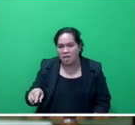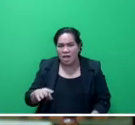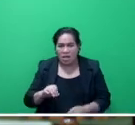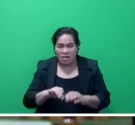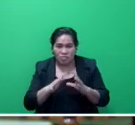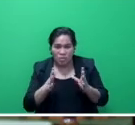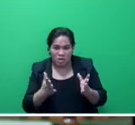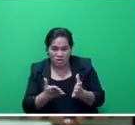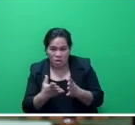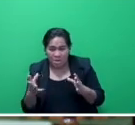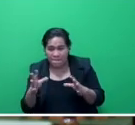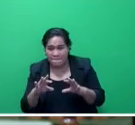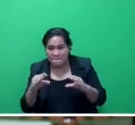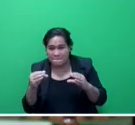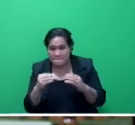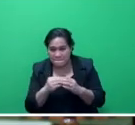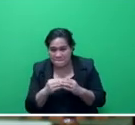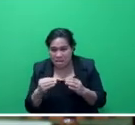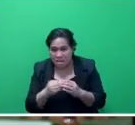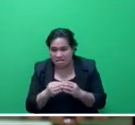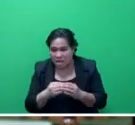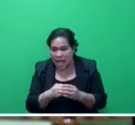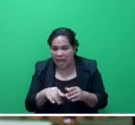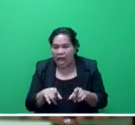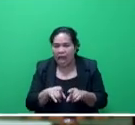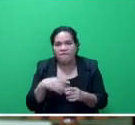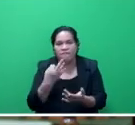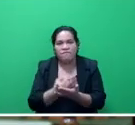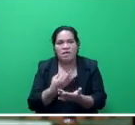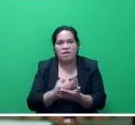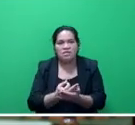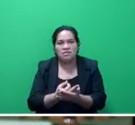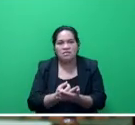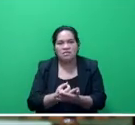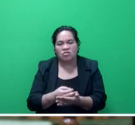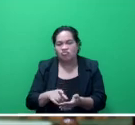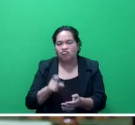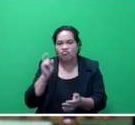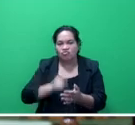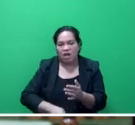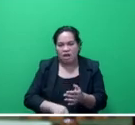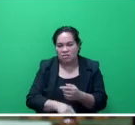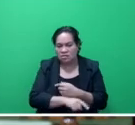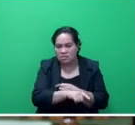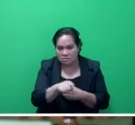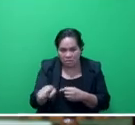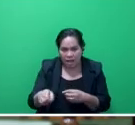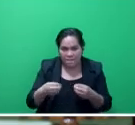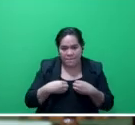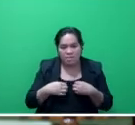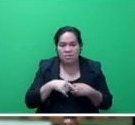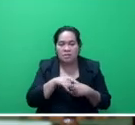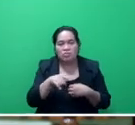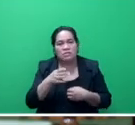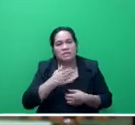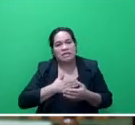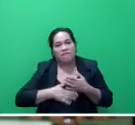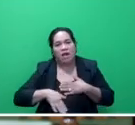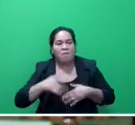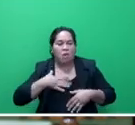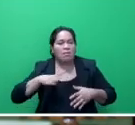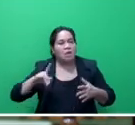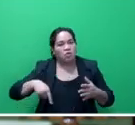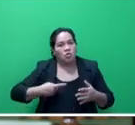very onerous and almost prohibitive fees in place for MSMEs, these businesses have been one of the hardest hit. To